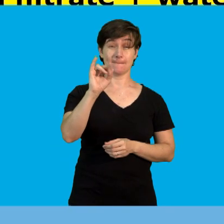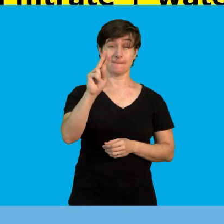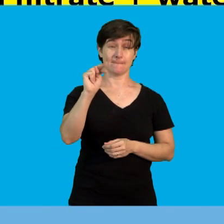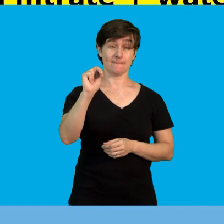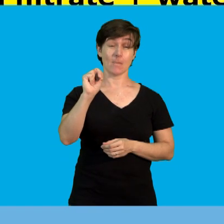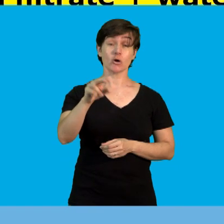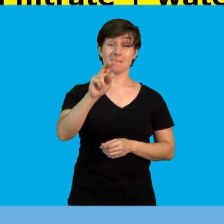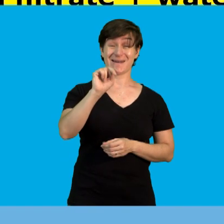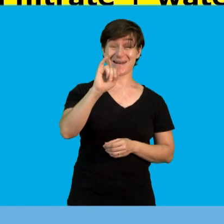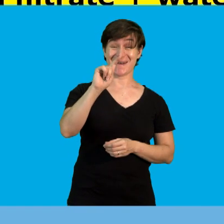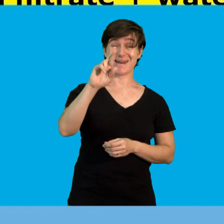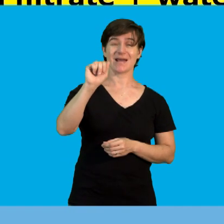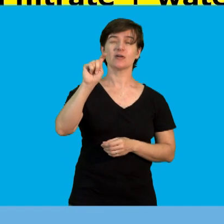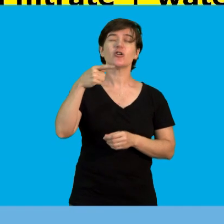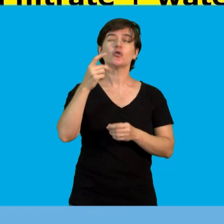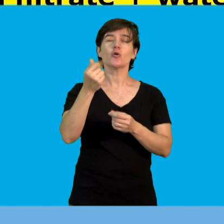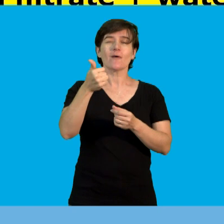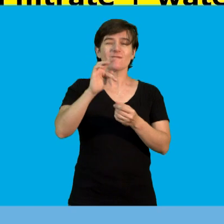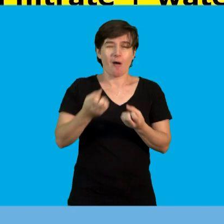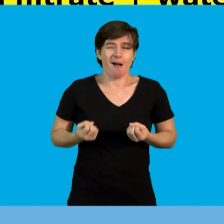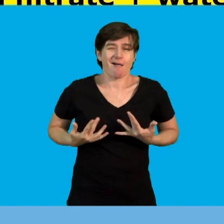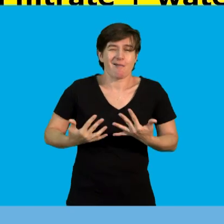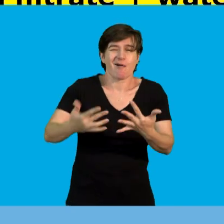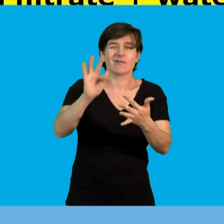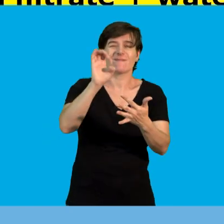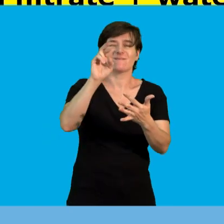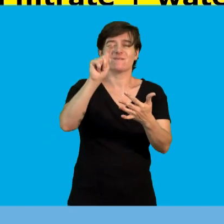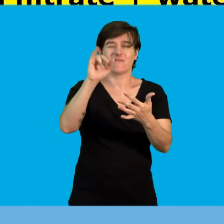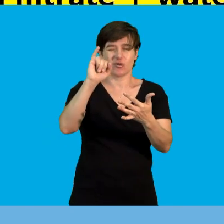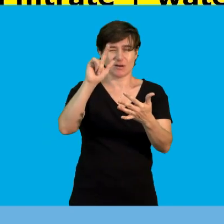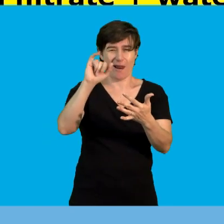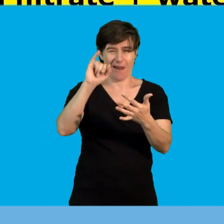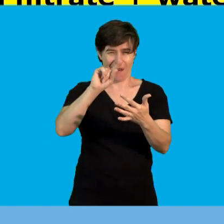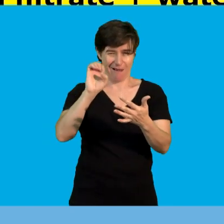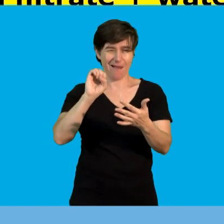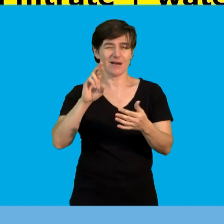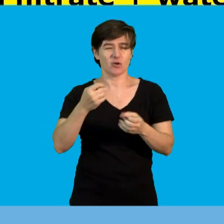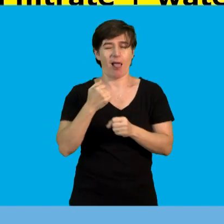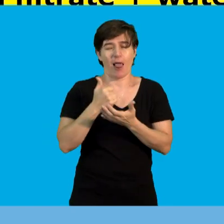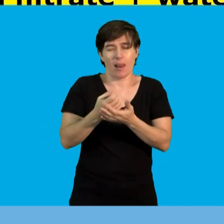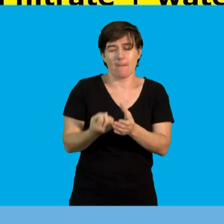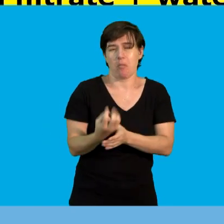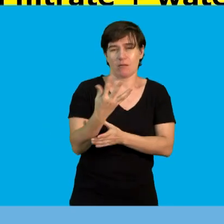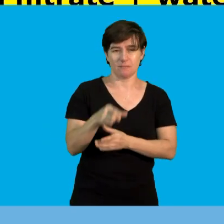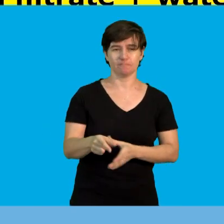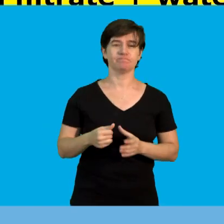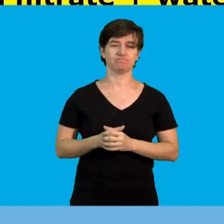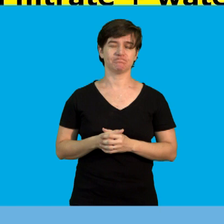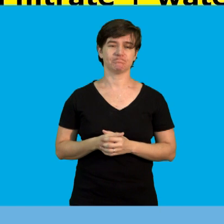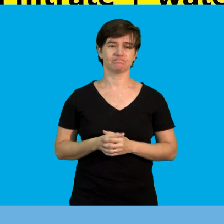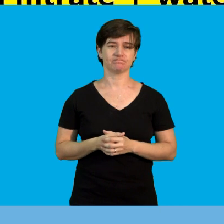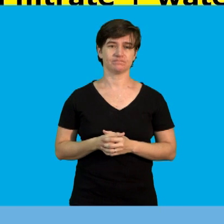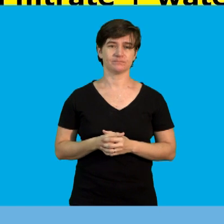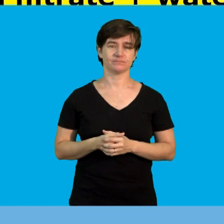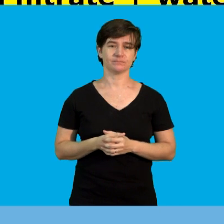ammonium nitrate makes an excellent fertilizer because it has a high percentage of nitrogen. So this reaction is mostly